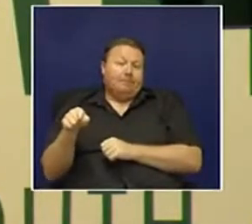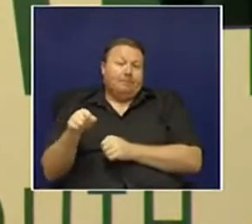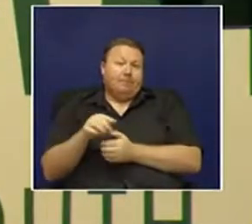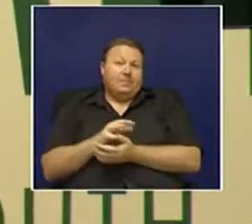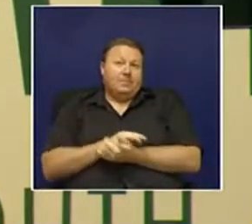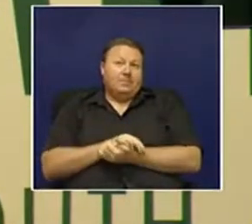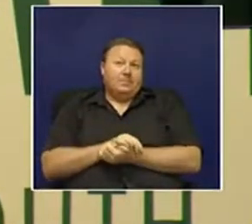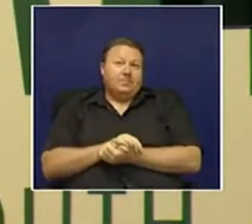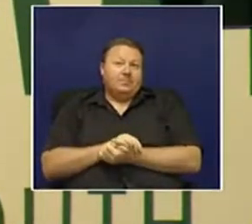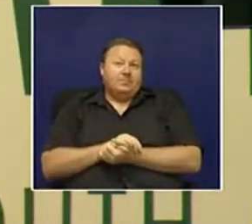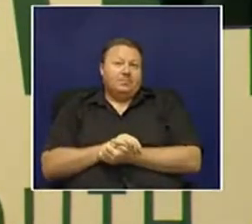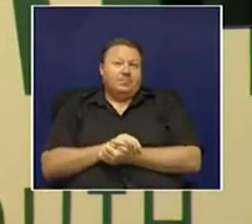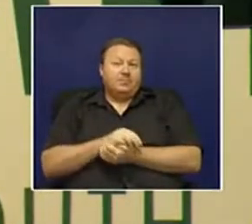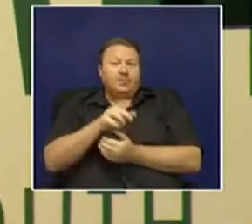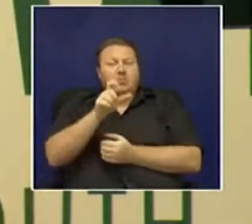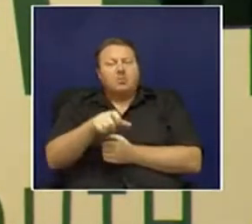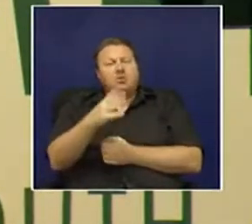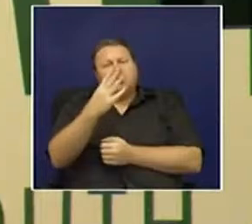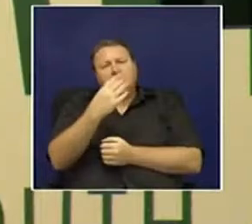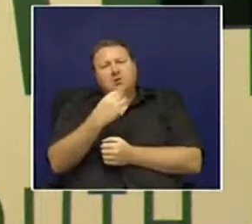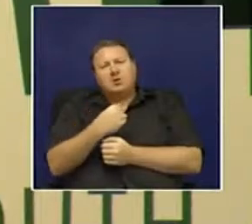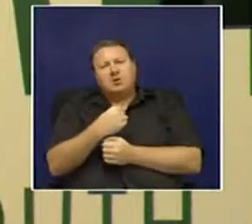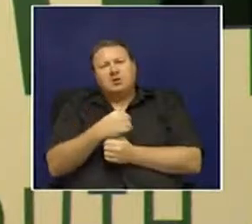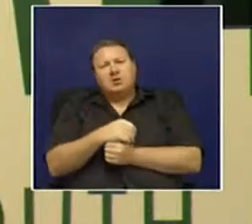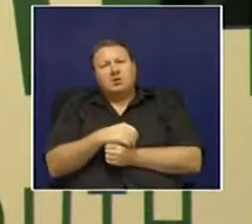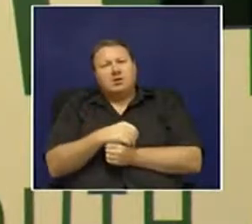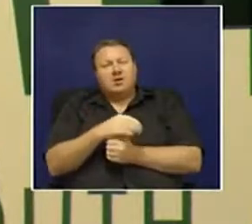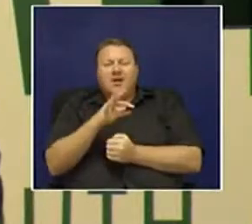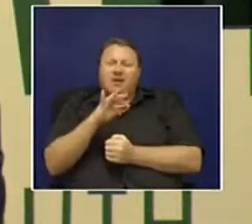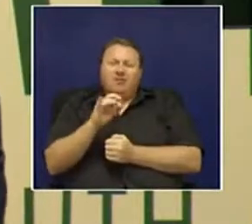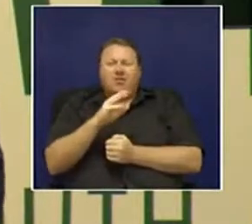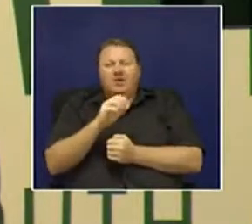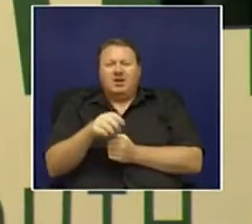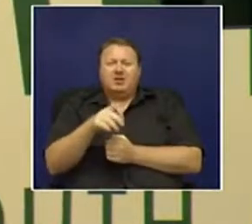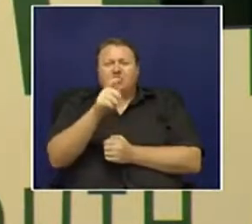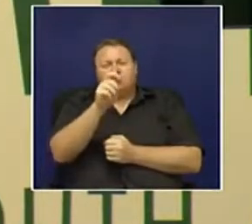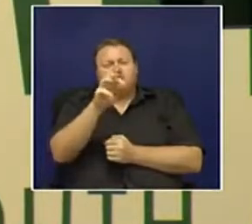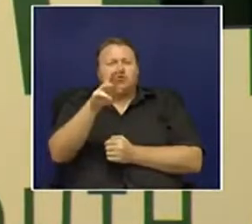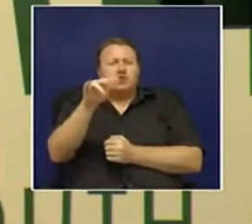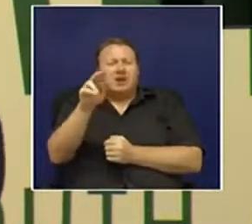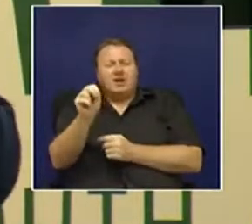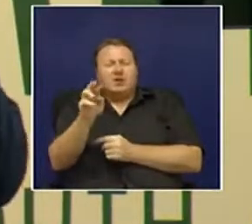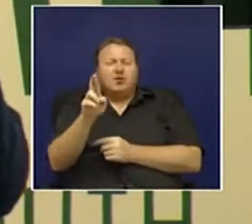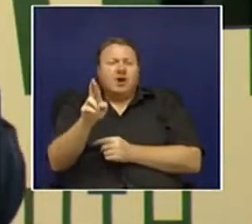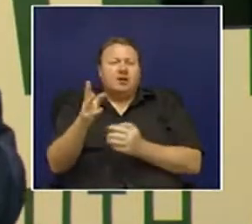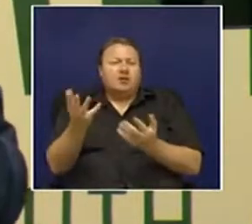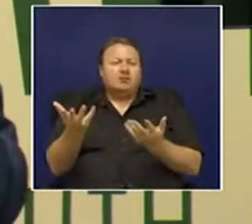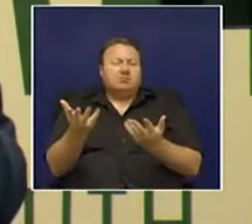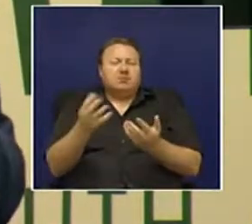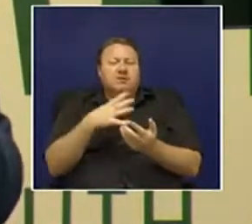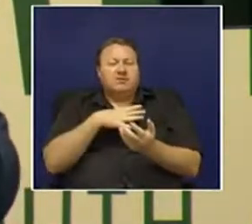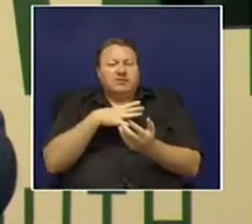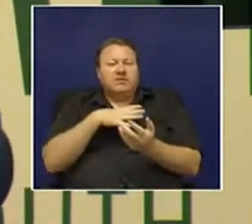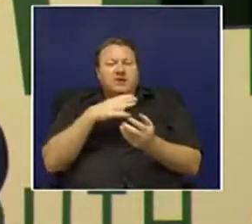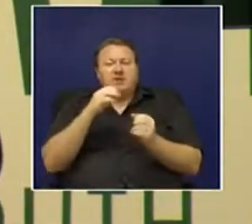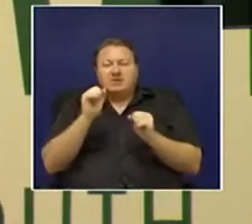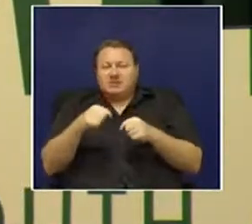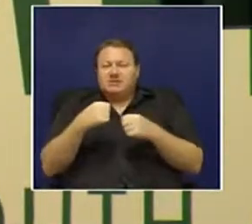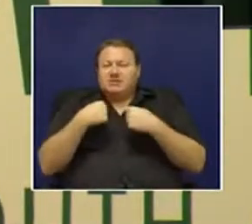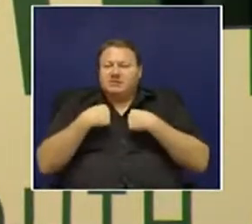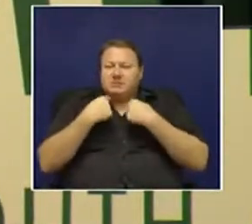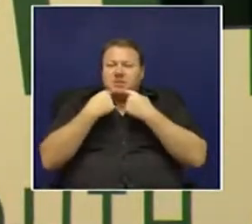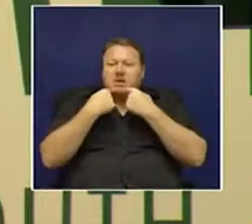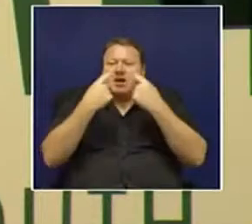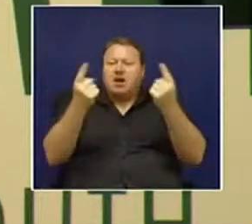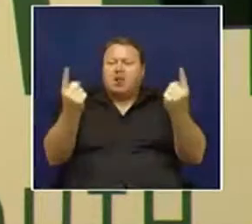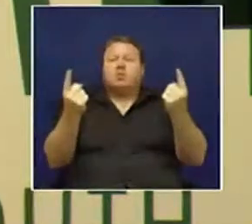Somebody says to me, what is this? Every day you talk about $1 trillion. Yes, because I'm announcing $1 trillion now.